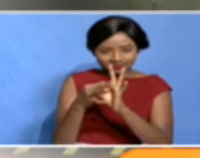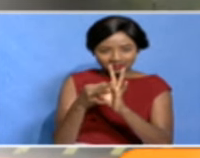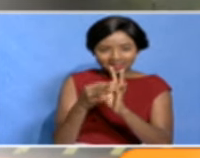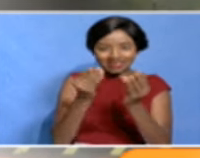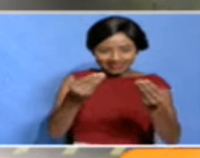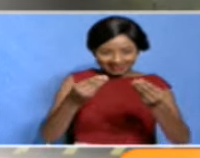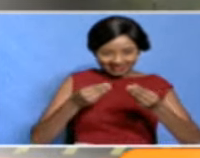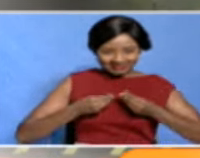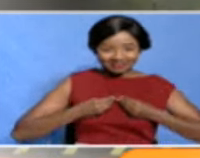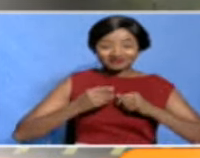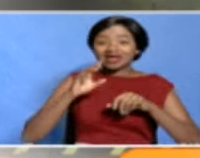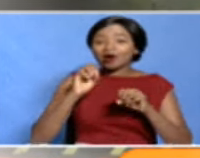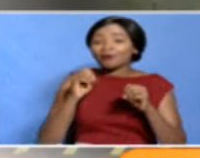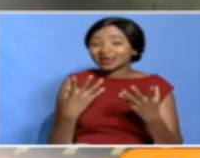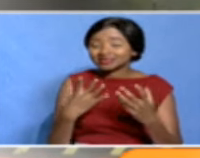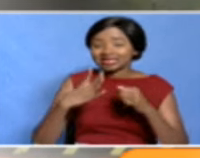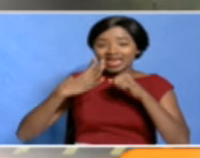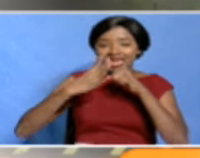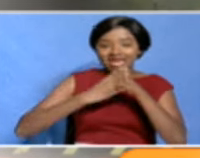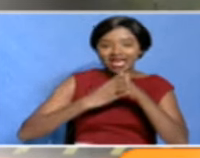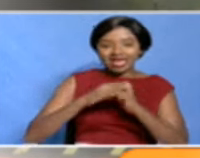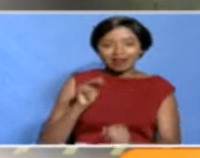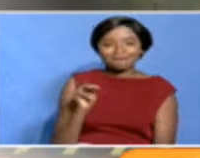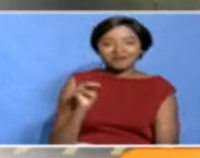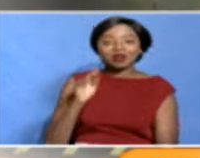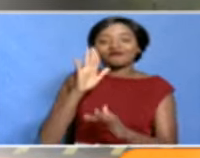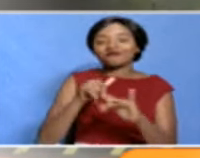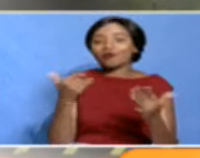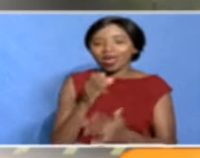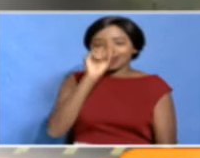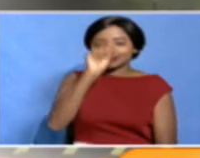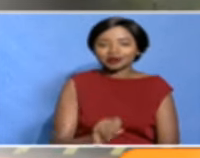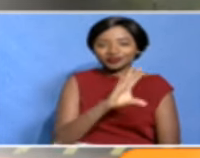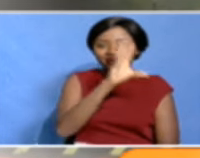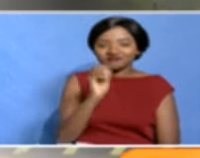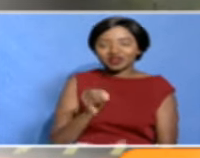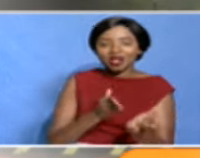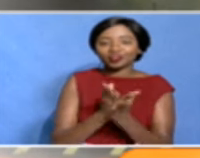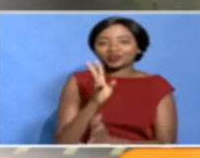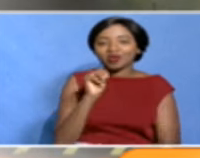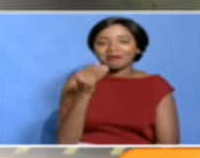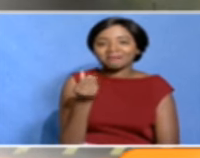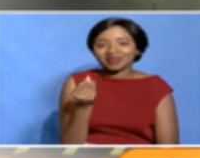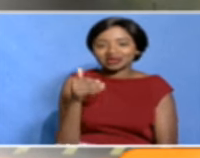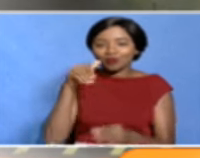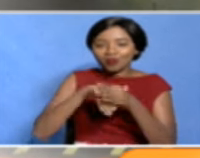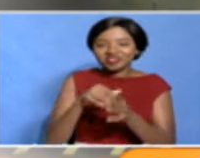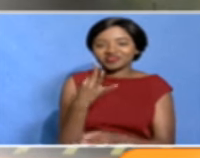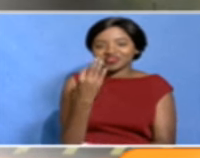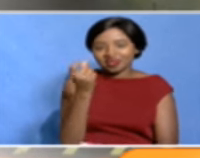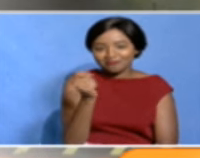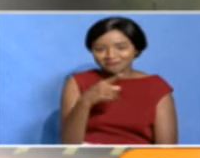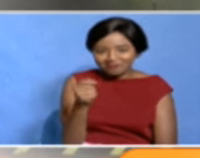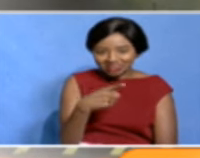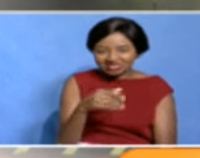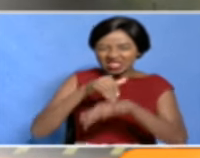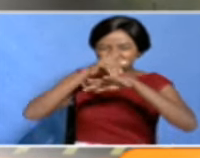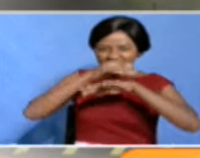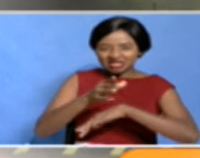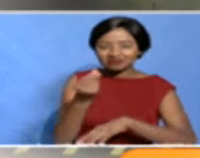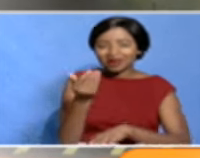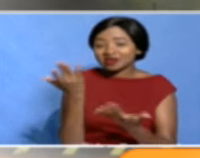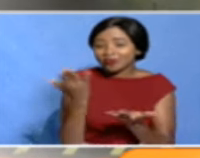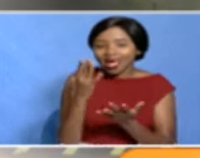received 9 million shillings from South Africa through M-Pesa over a three-month period and sent the cash to